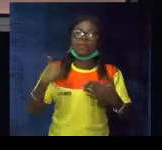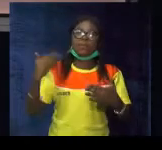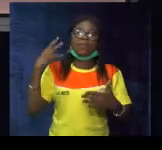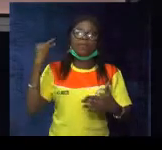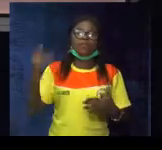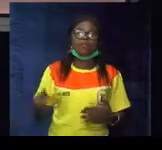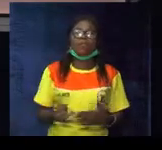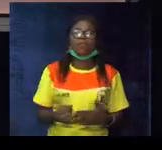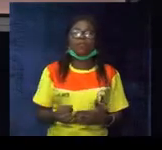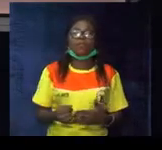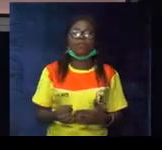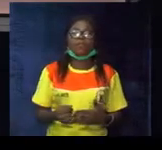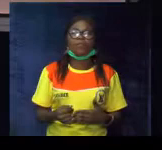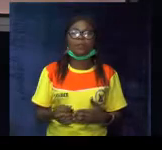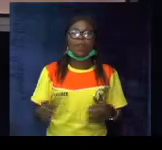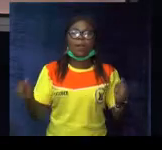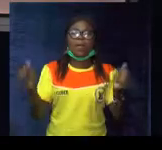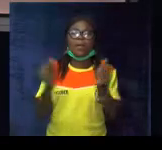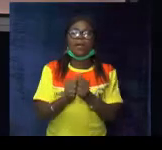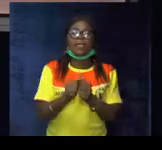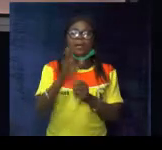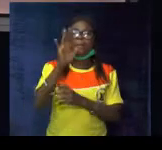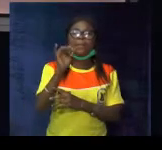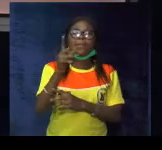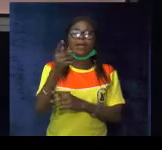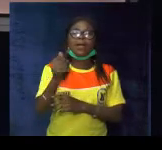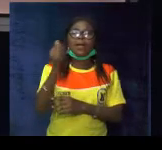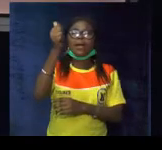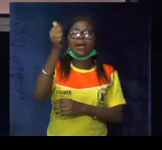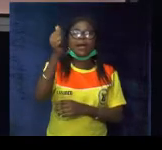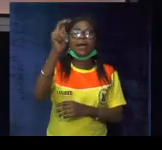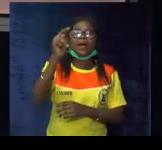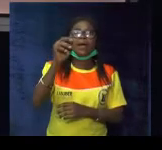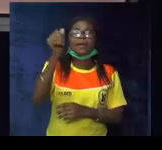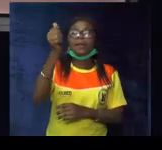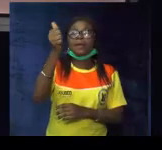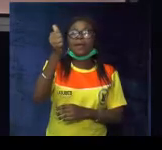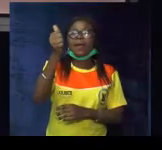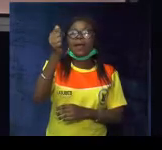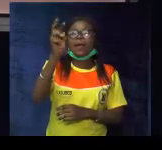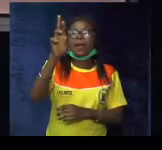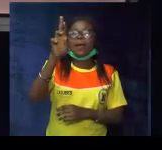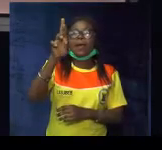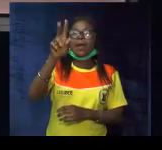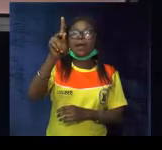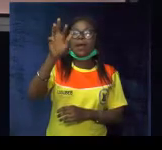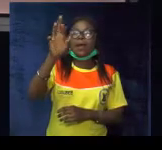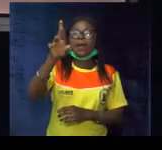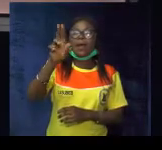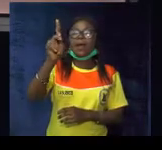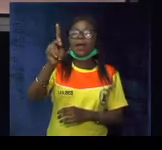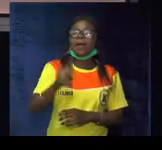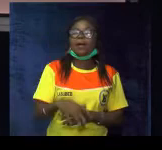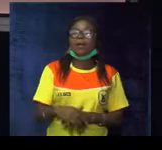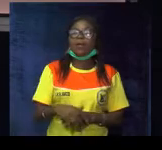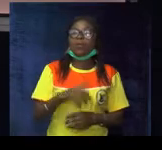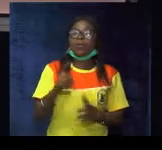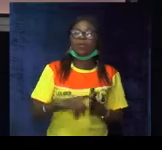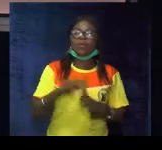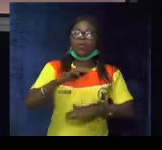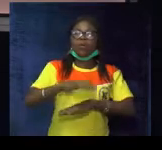is the plural of radius. Bounded by an arc, a curve like this, and then two radii, two straight lines. What you call